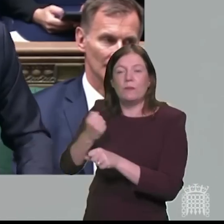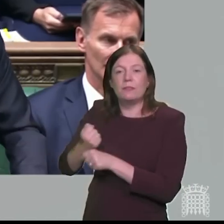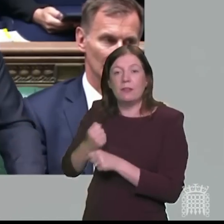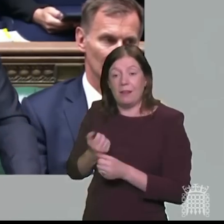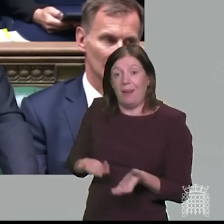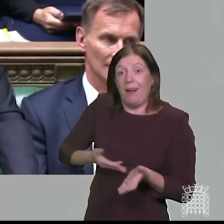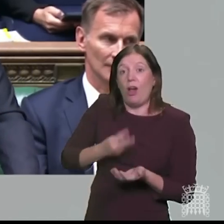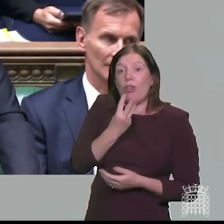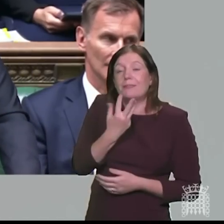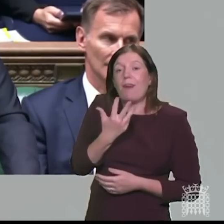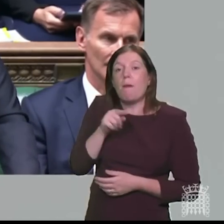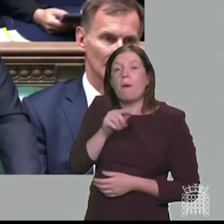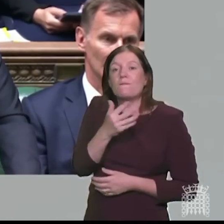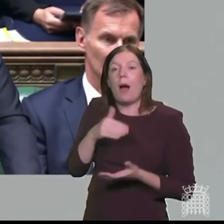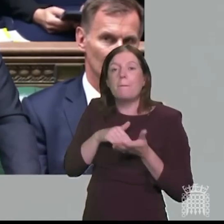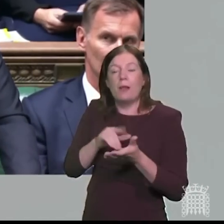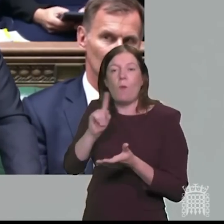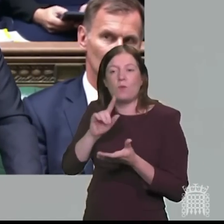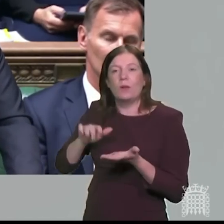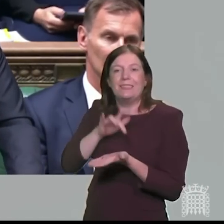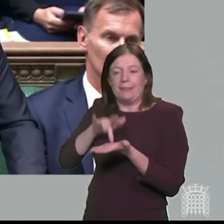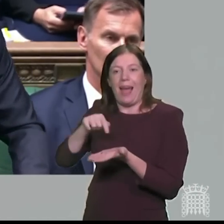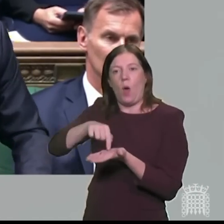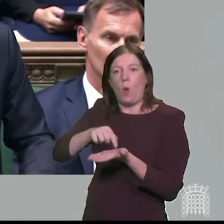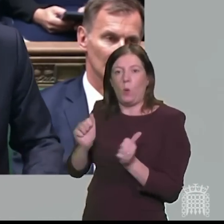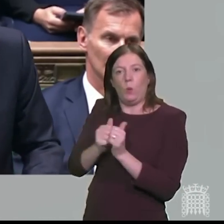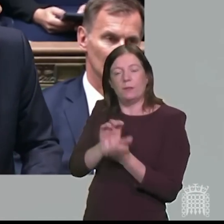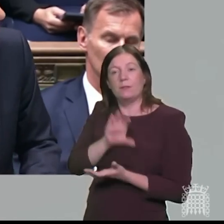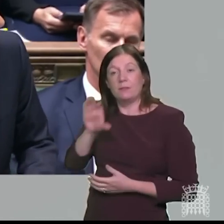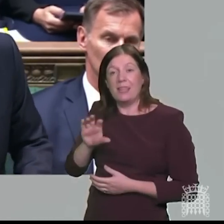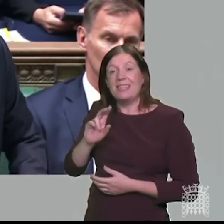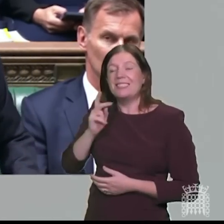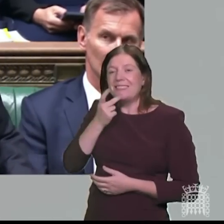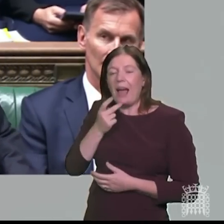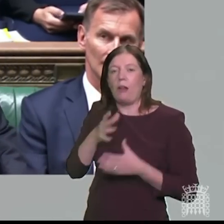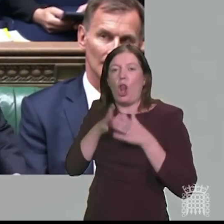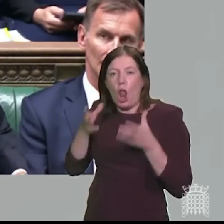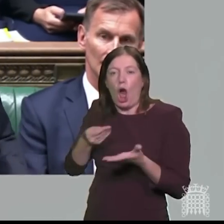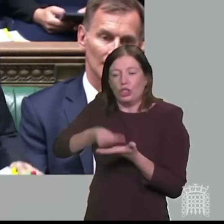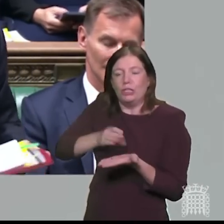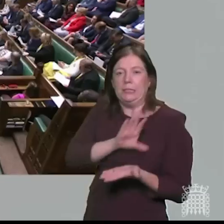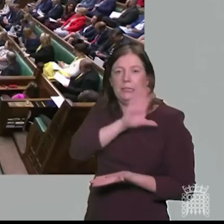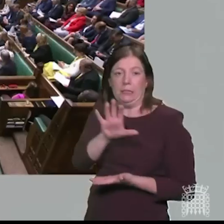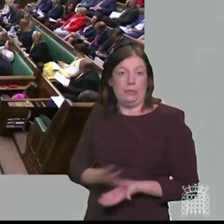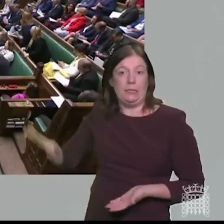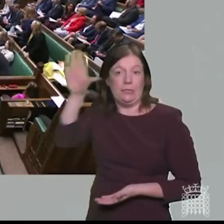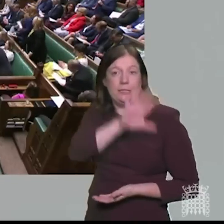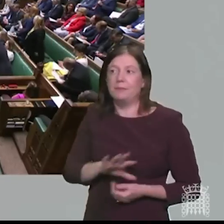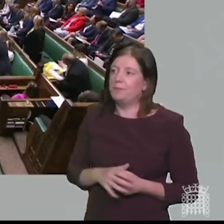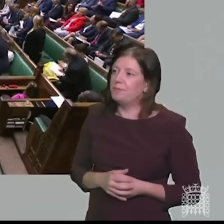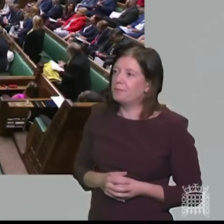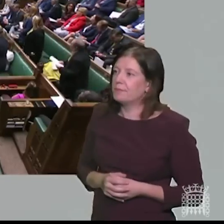landmark £35.5 million town deal for Southport, which is the second largest town deal anywhere in the country. Samantha